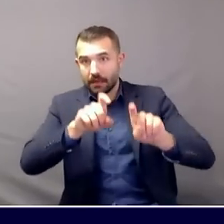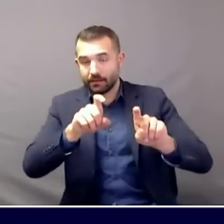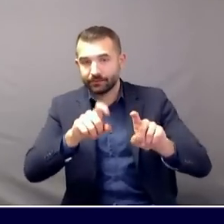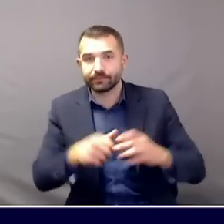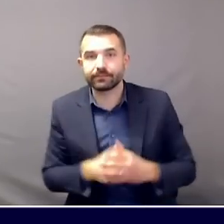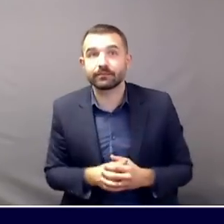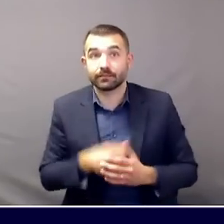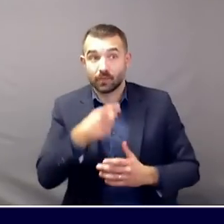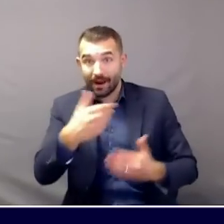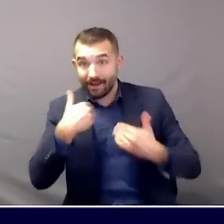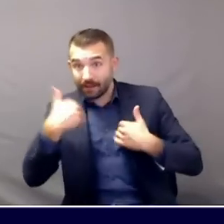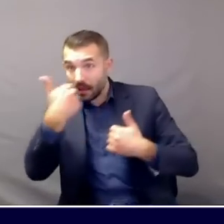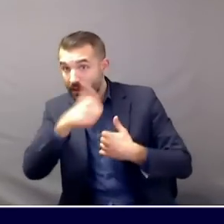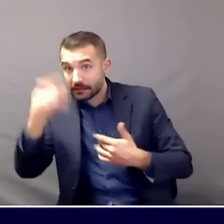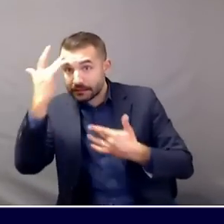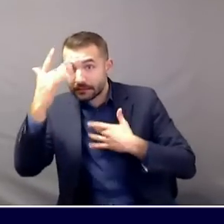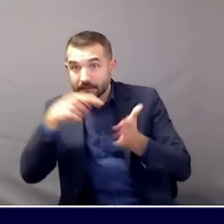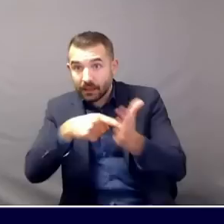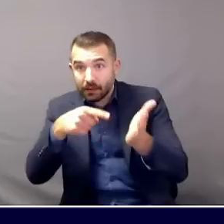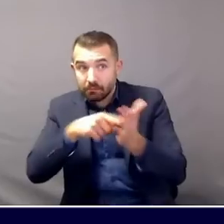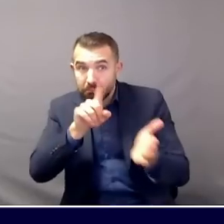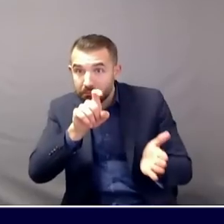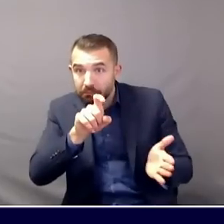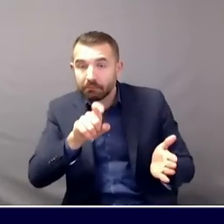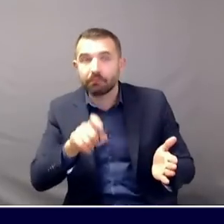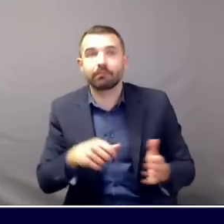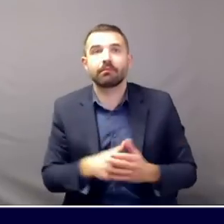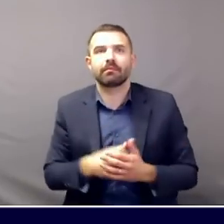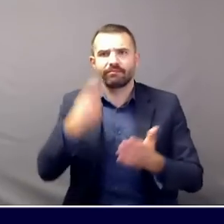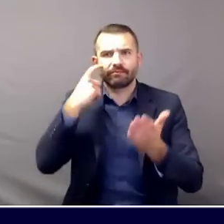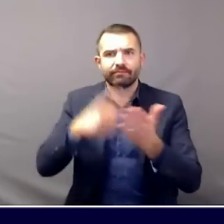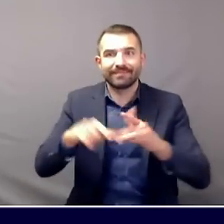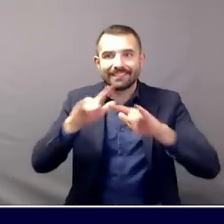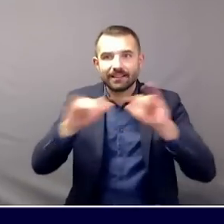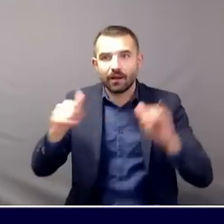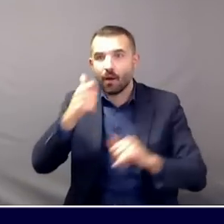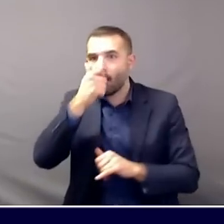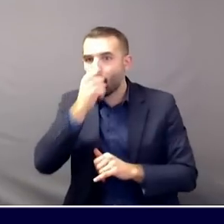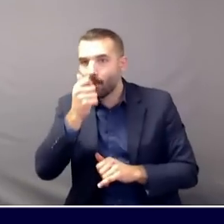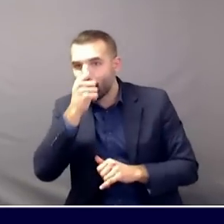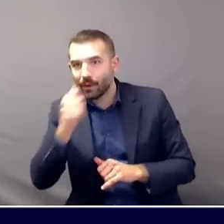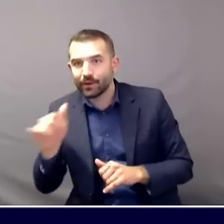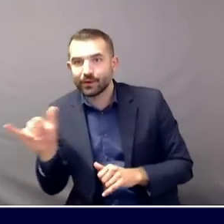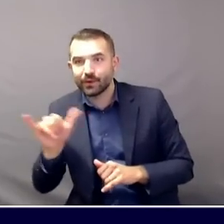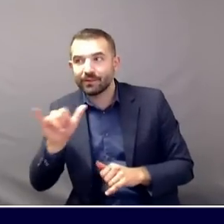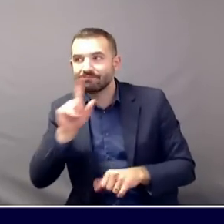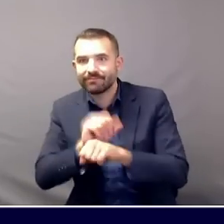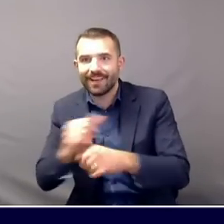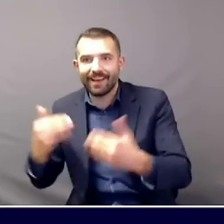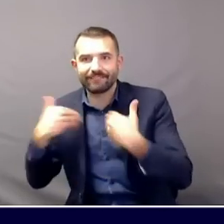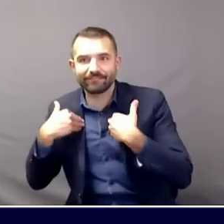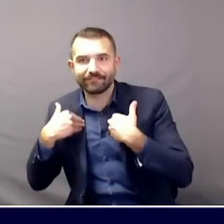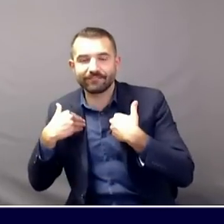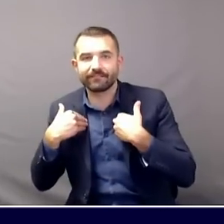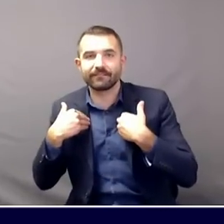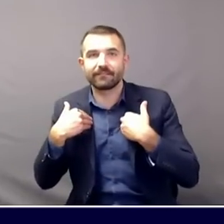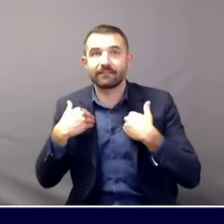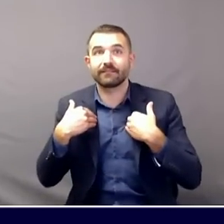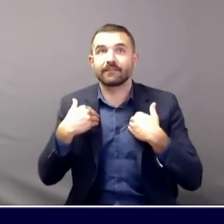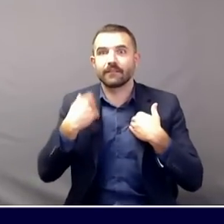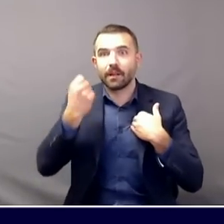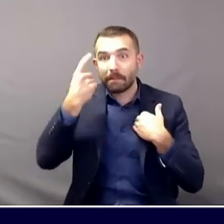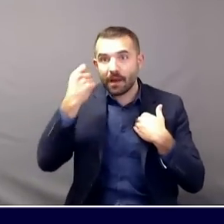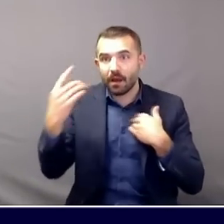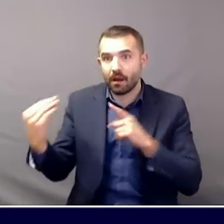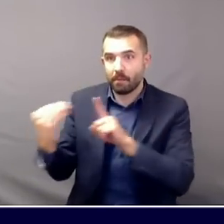is becoming more common, a lot of people who are in that category where they've been exposed to somebody and start